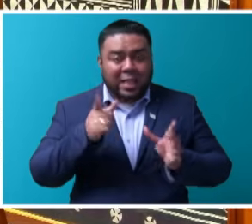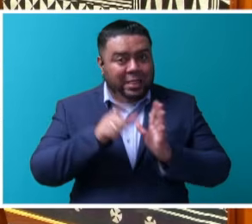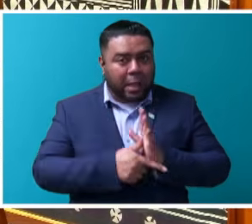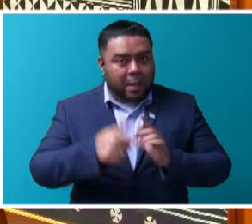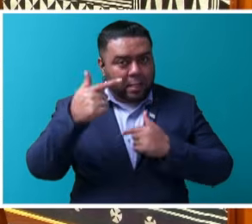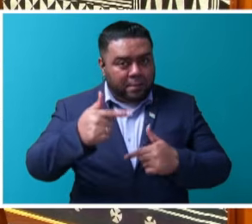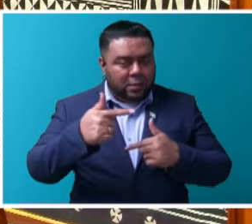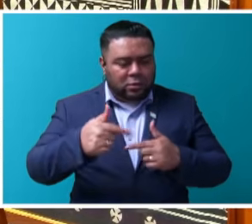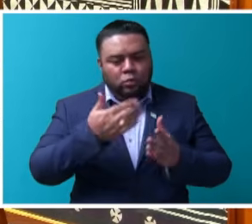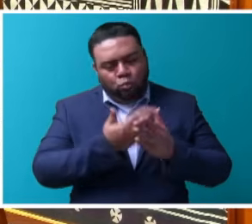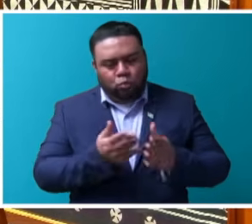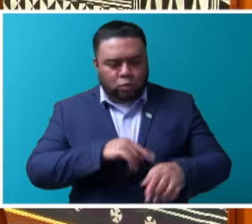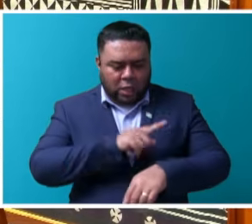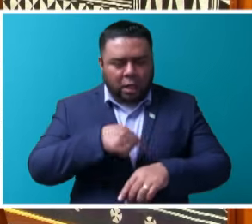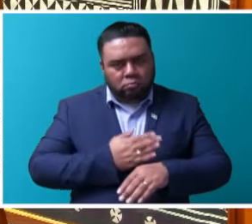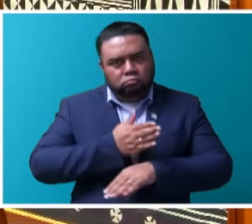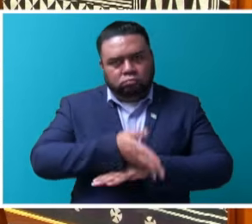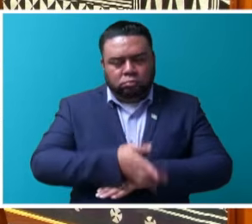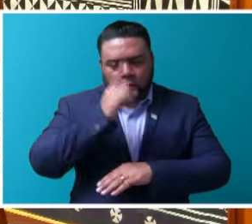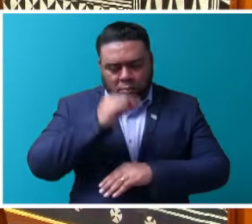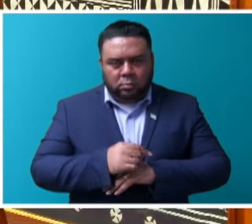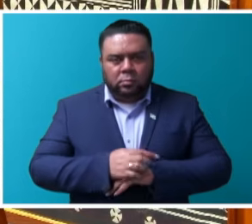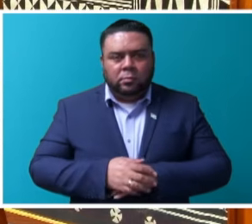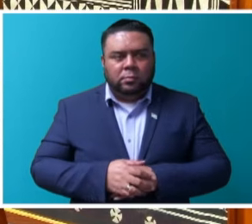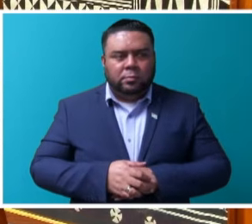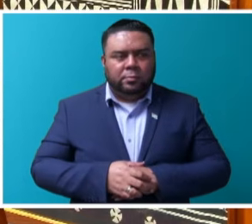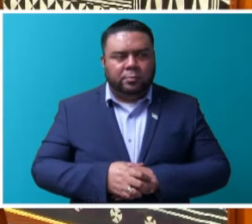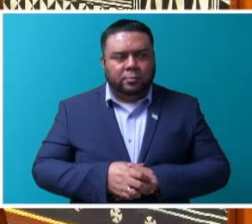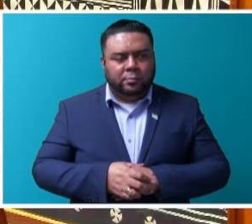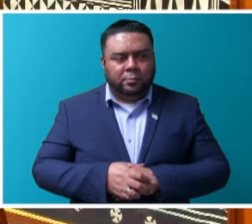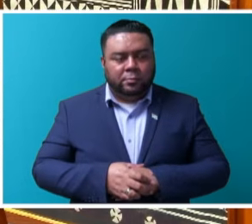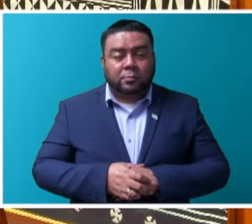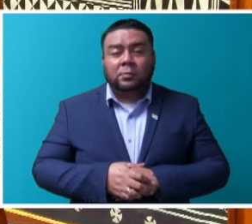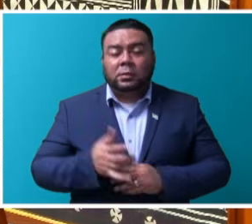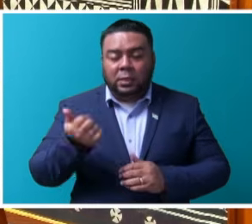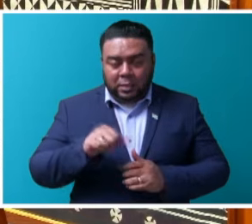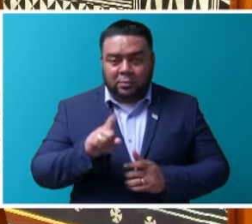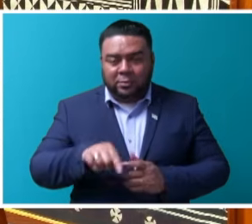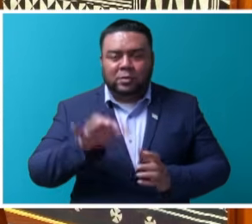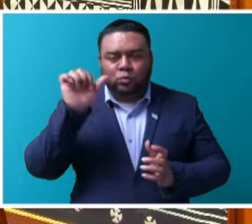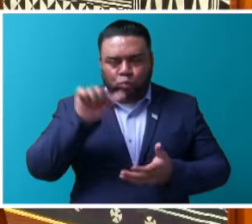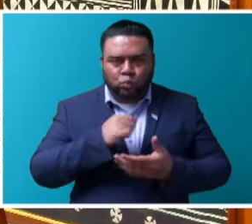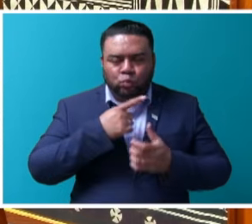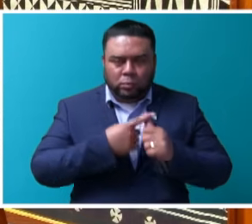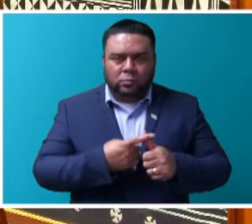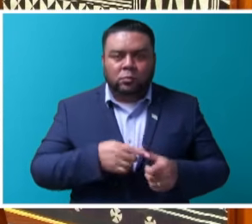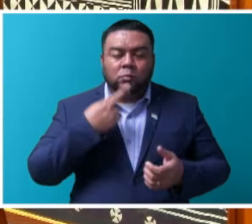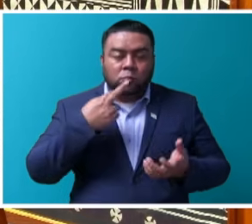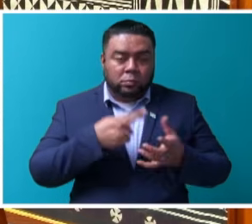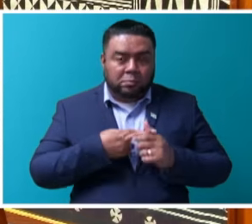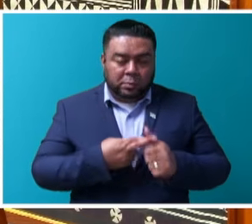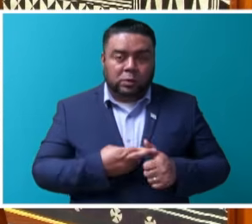limitations for the delivery of the budget address this morning, as well as his right of reply